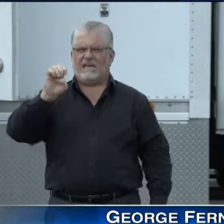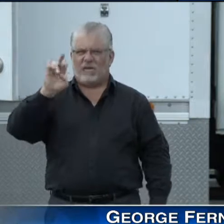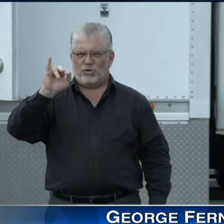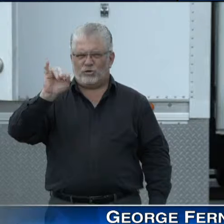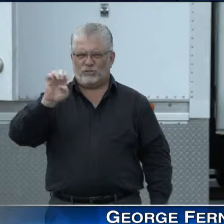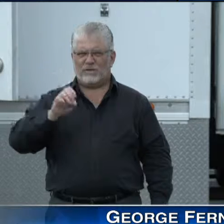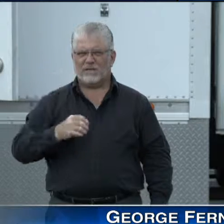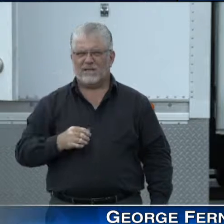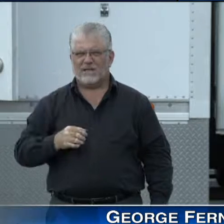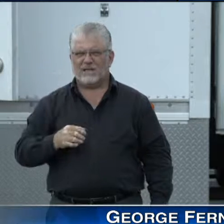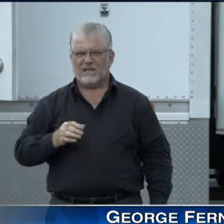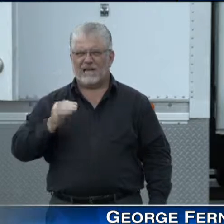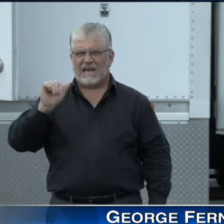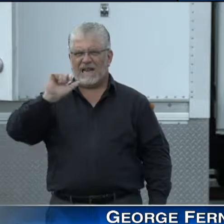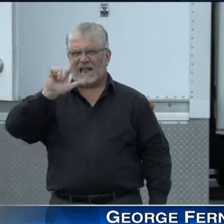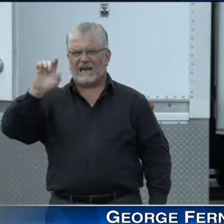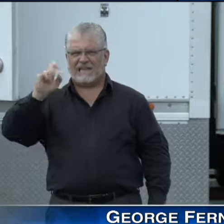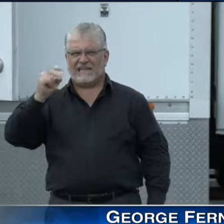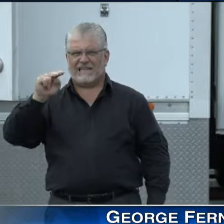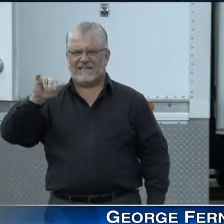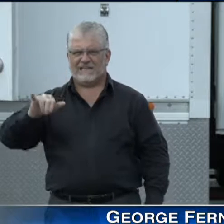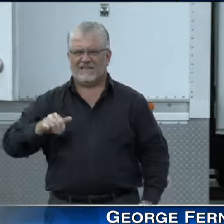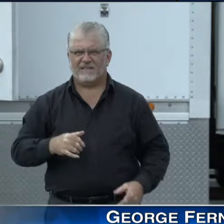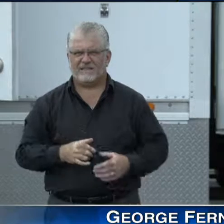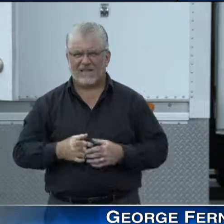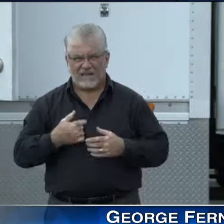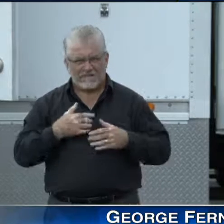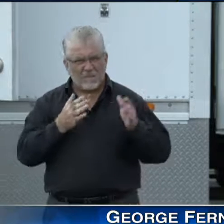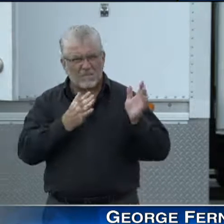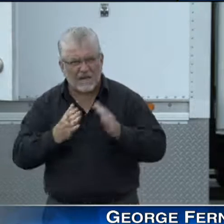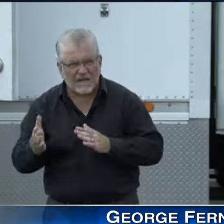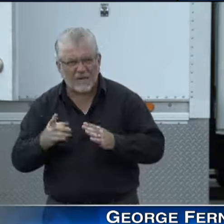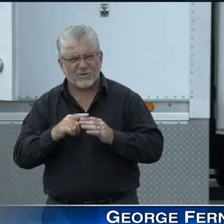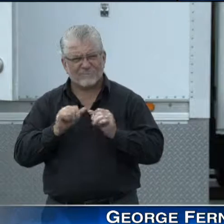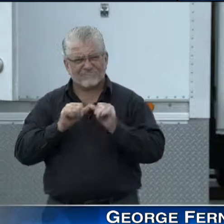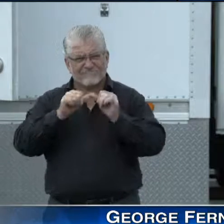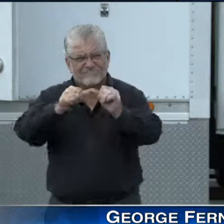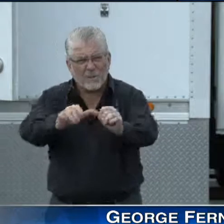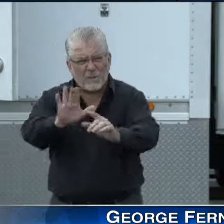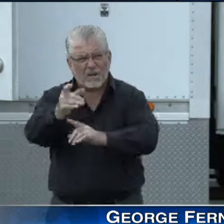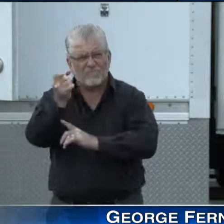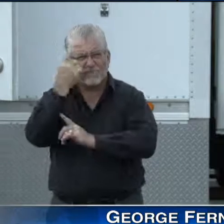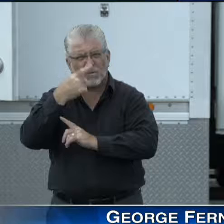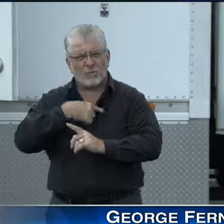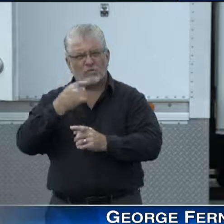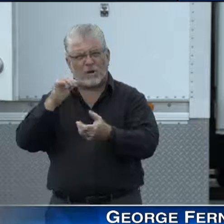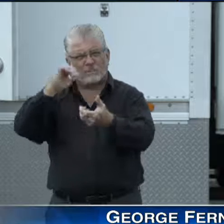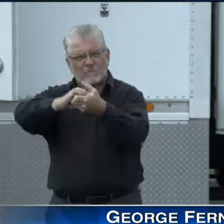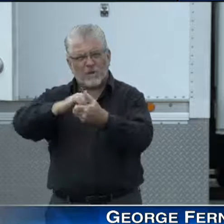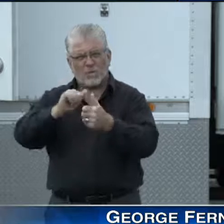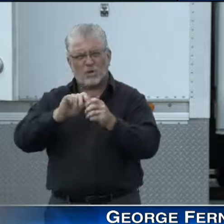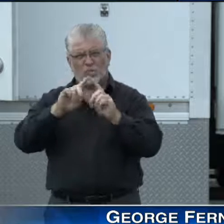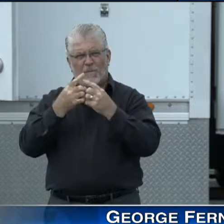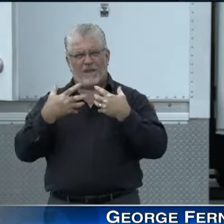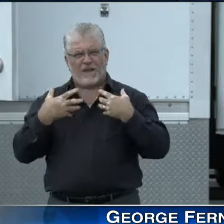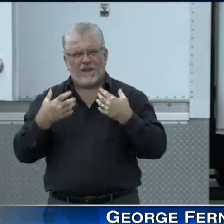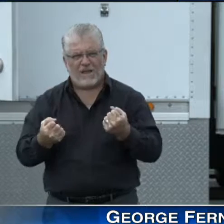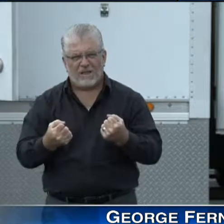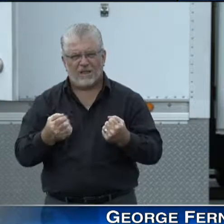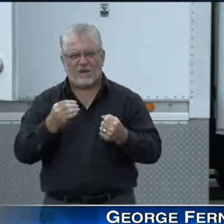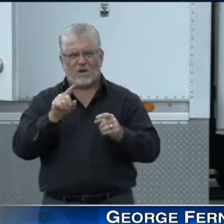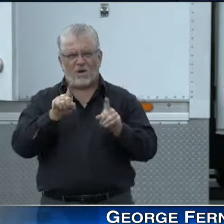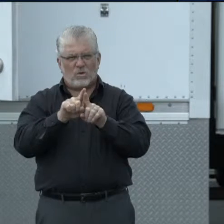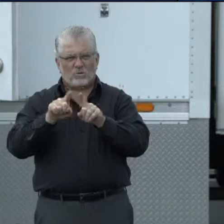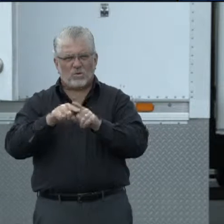this, and in order for us to do that, it's possible through our partnerships with the Department of Health, as well as Highmark and the Independence Blue Cross. Will